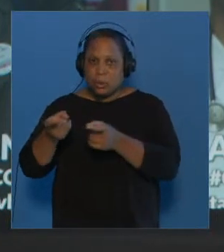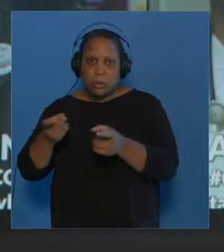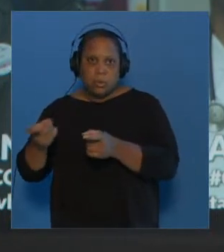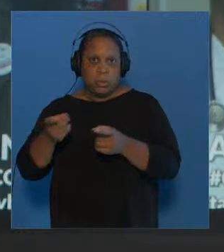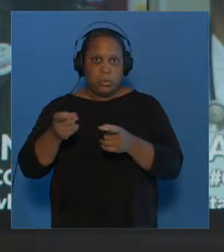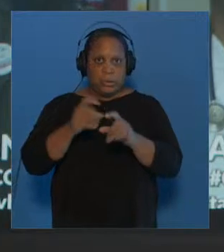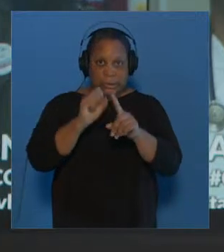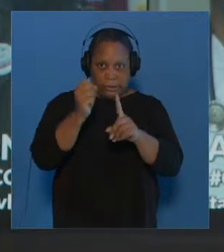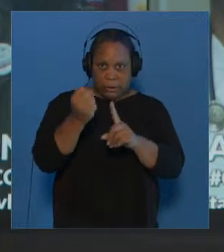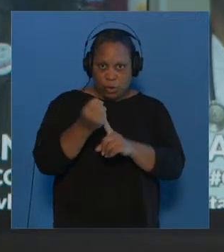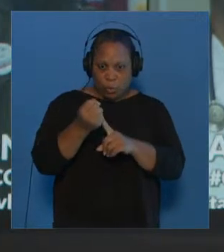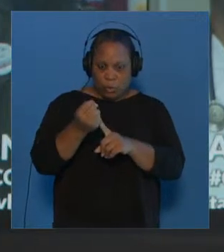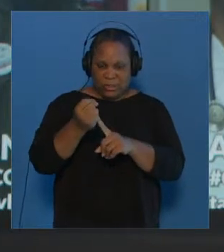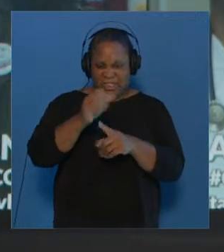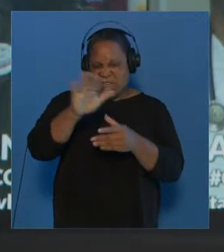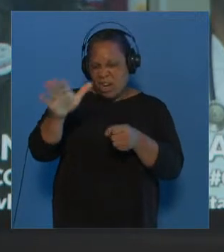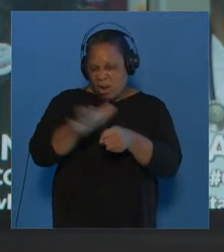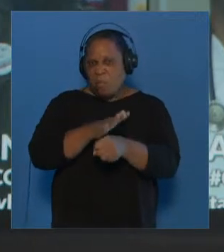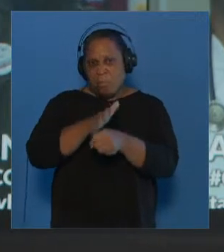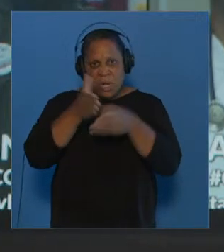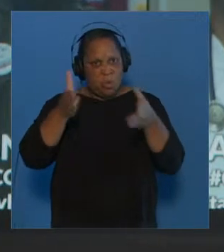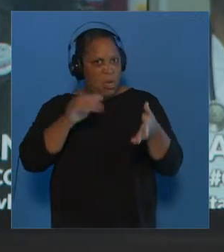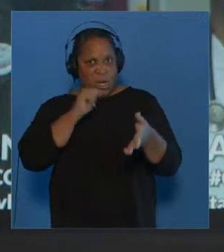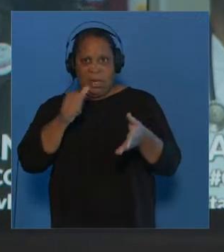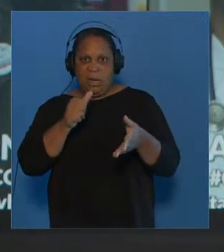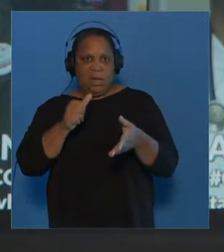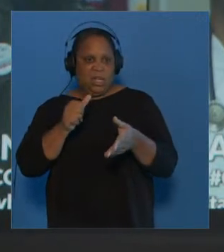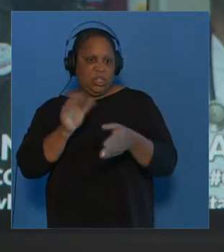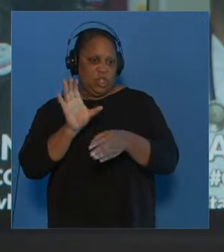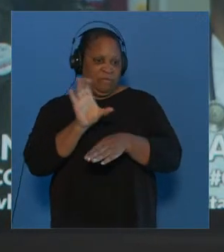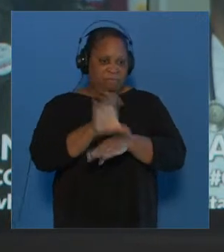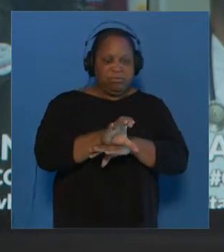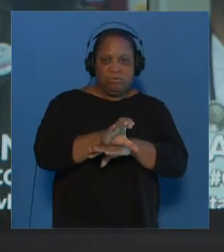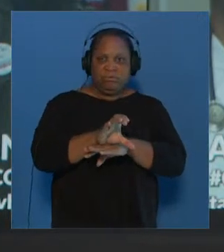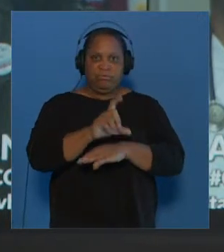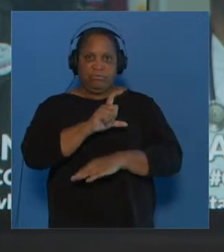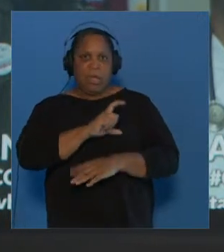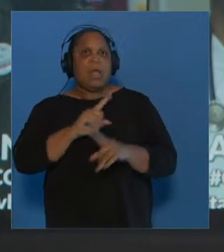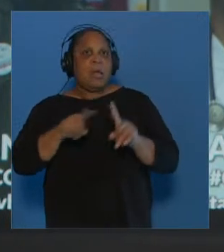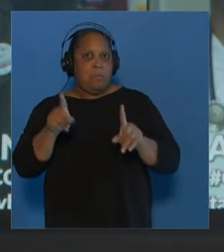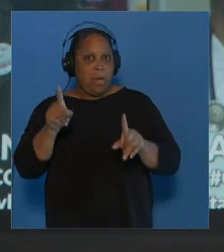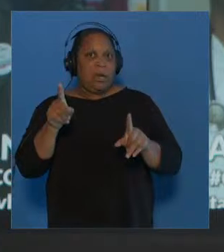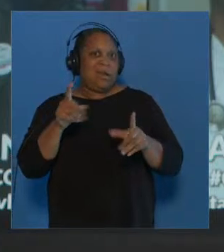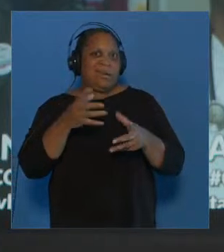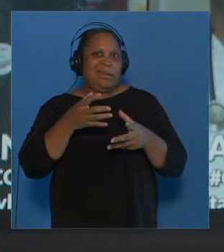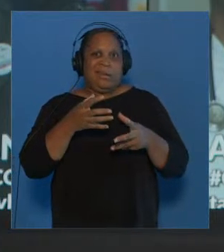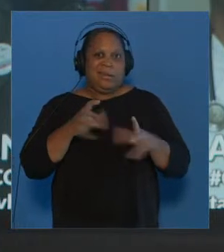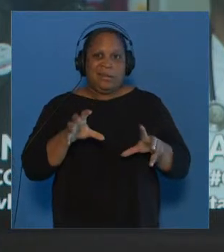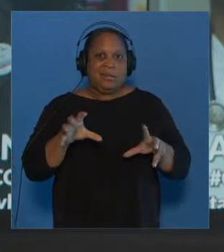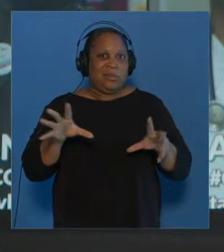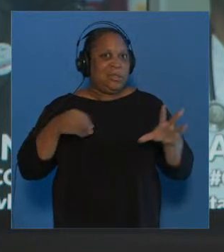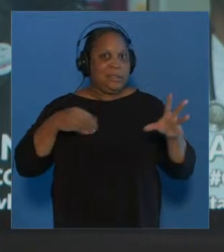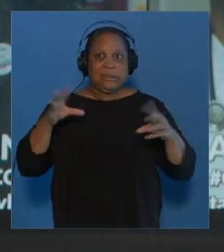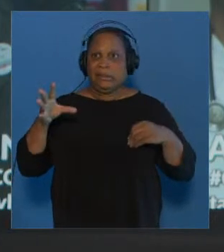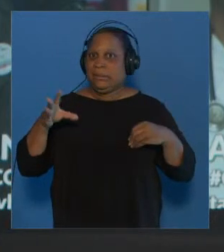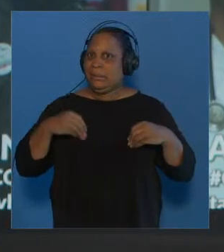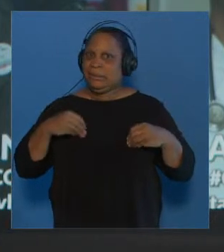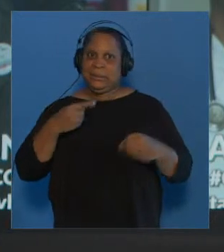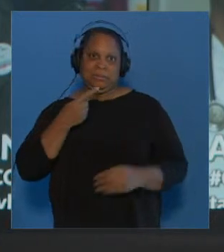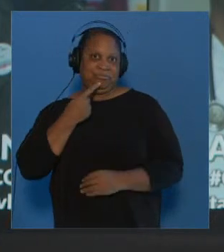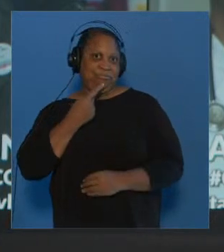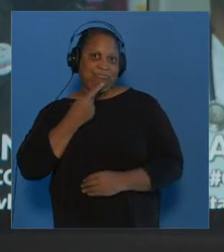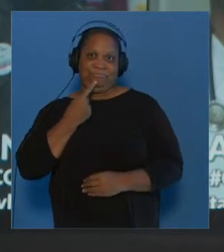matters in a holistic fashion and not just from an enforcement action will take time to bear fruit. But I do not accept those remarks in any